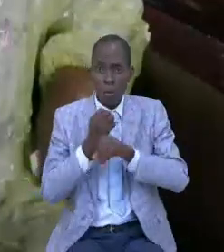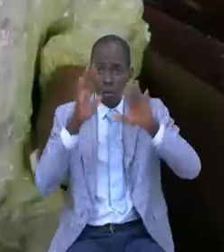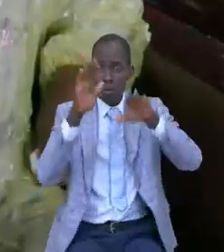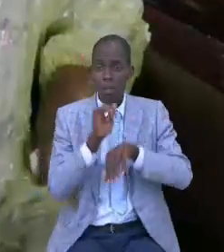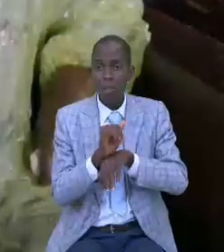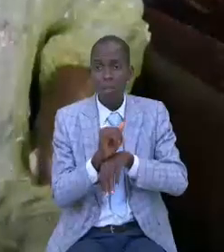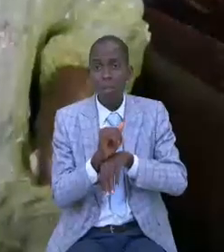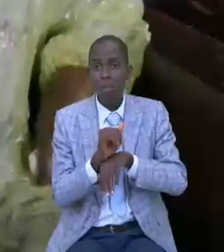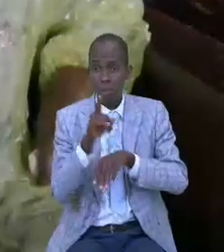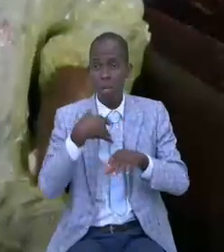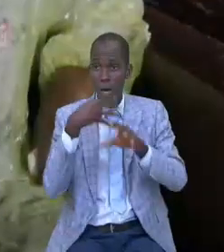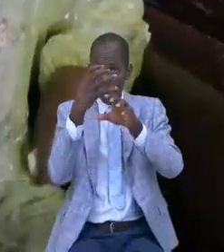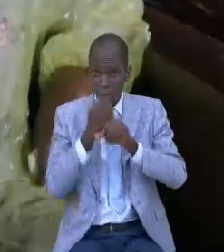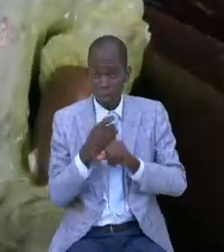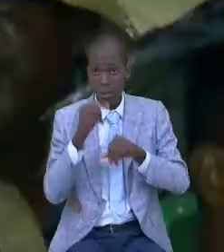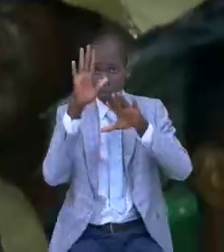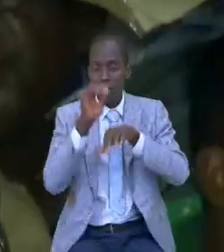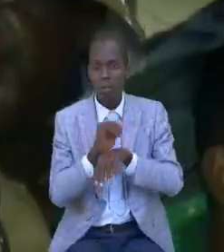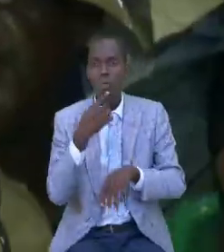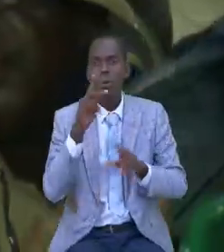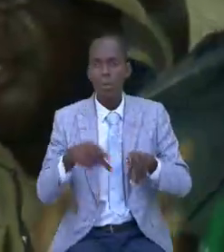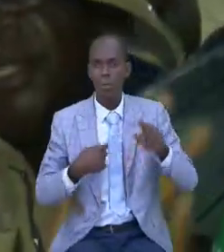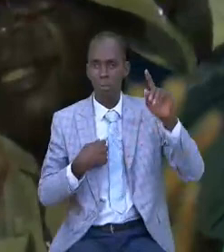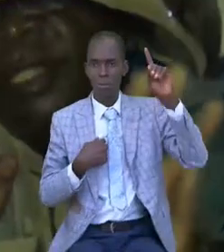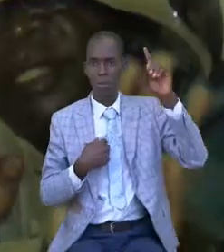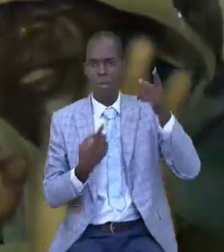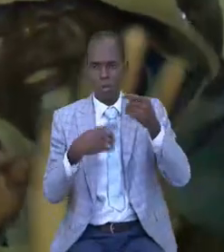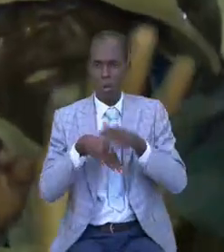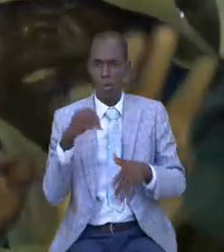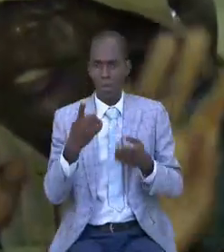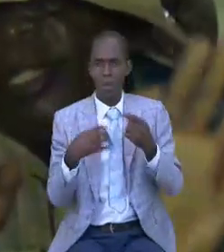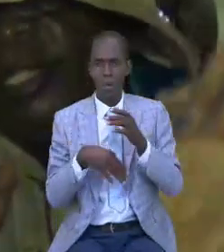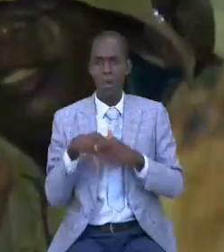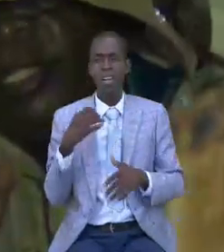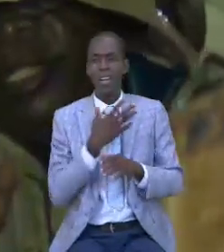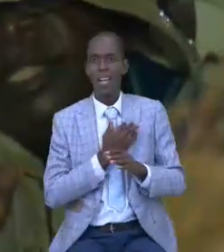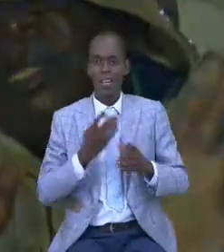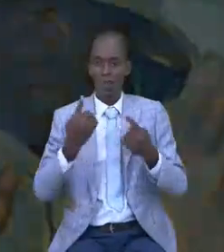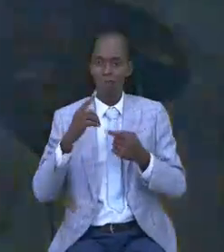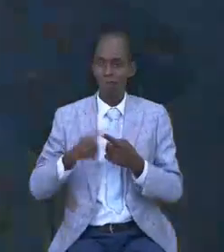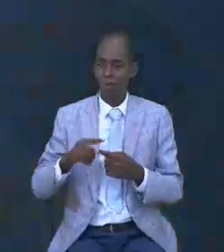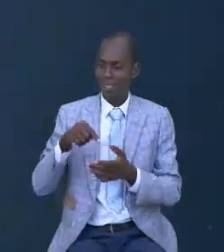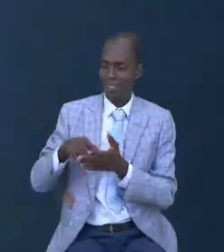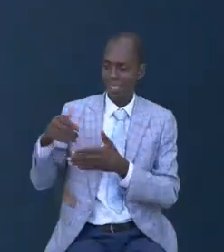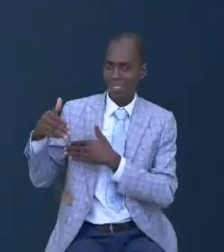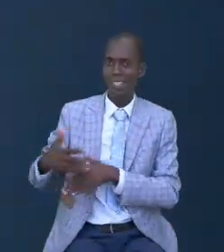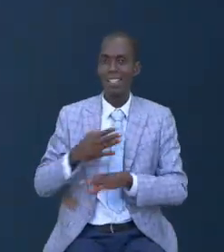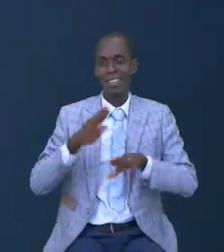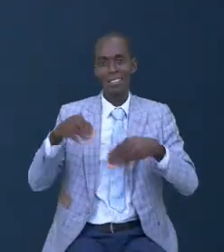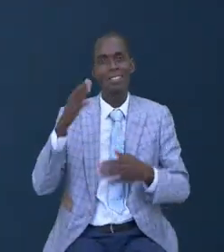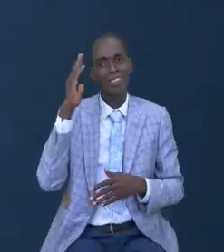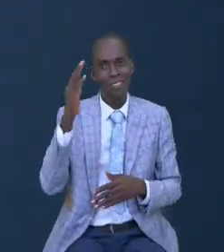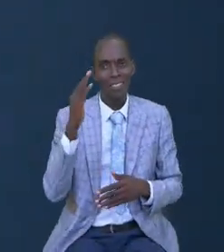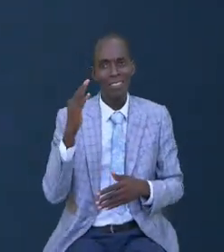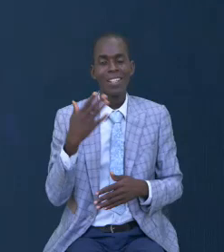miracle. I said, where is the person? Come out here and come to this side and come and give testimony. And